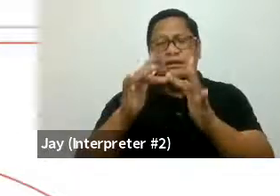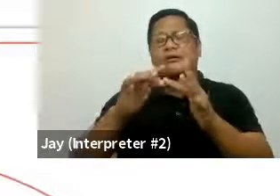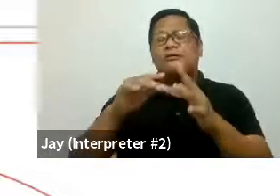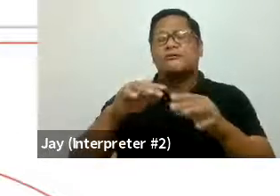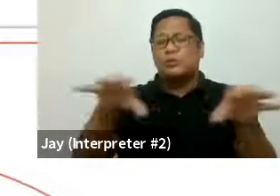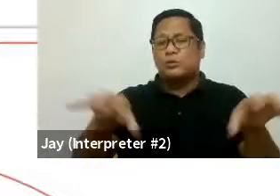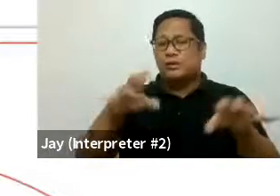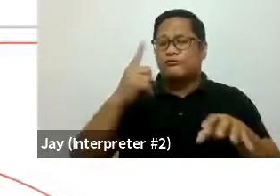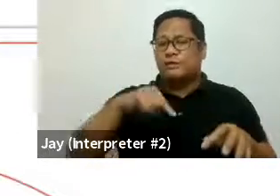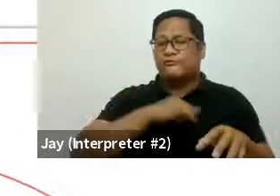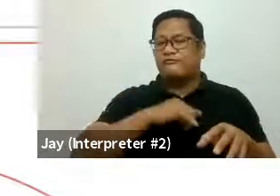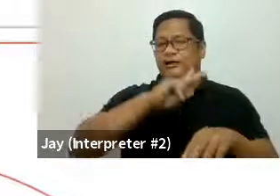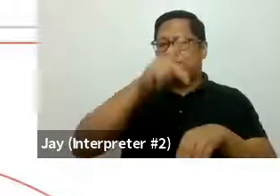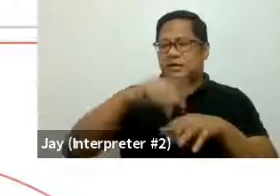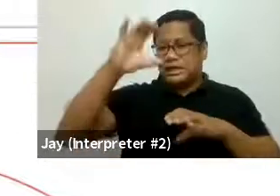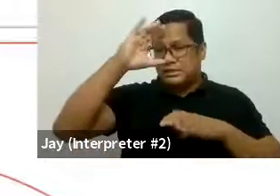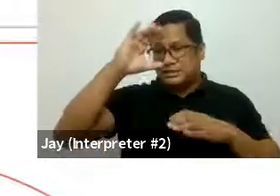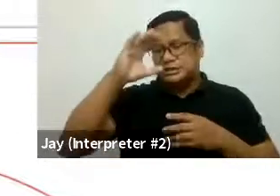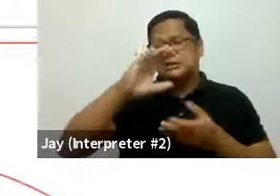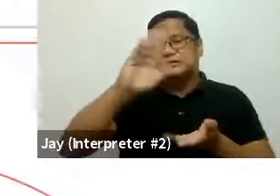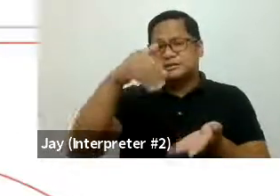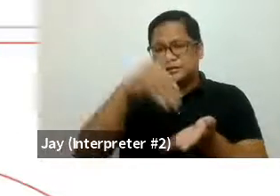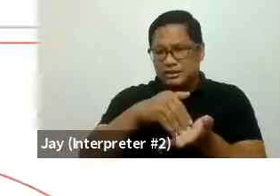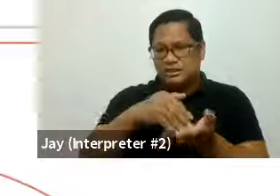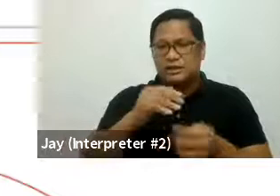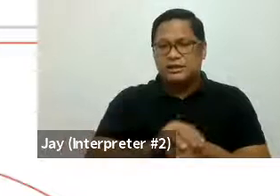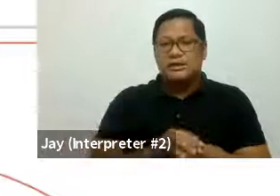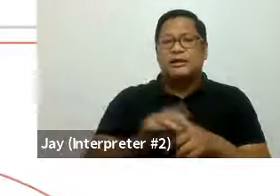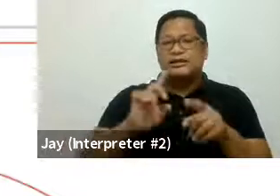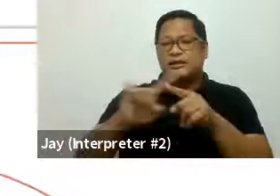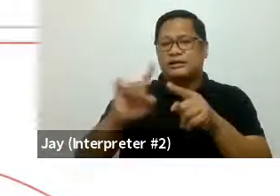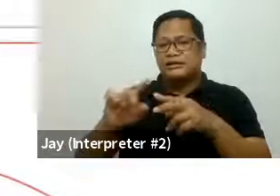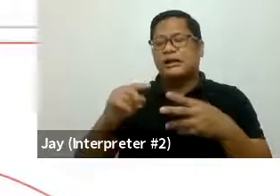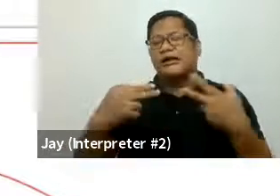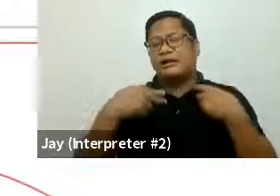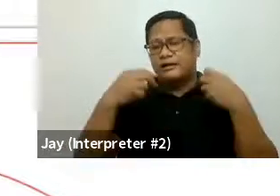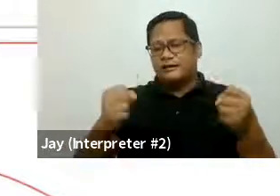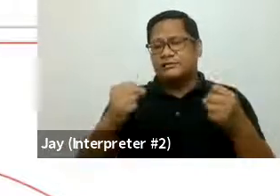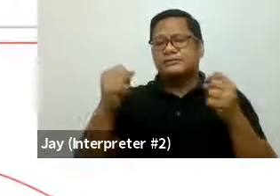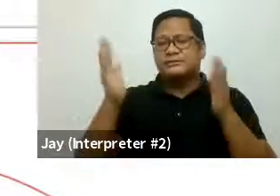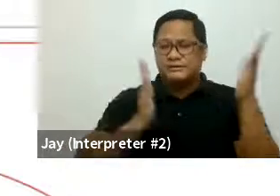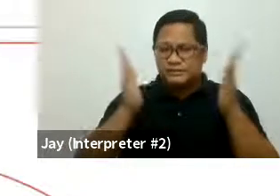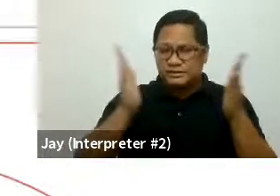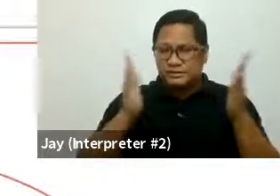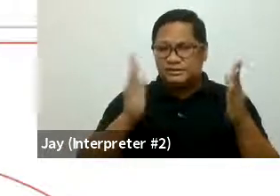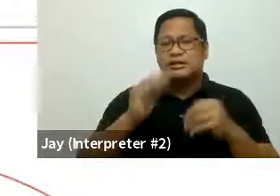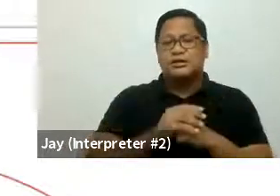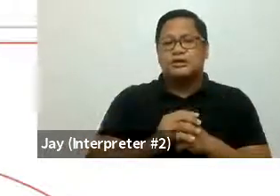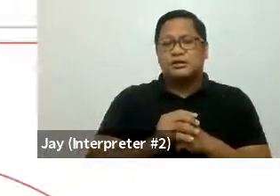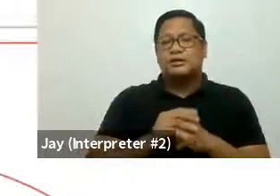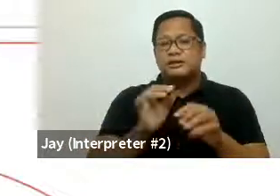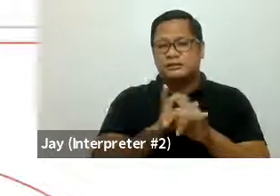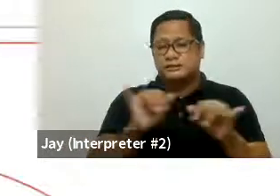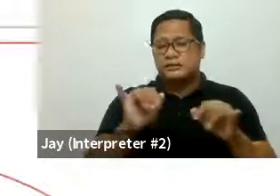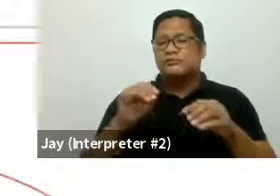Cancer Center, the Health Facility Development Bureau, the Health Facilities and Services Regulatory Bureau. We need to